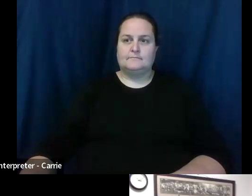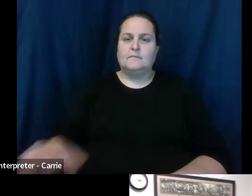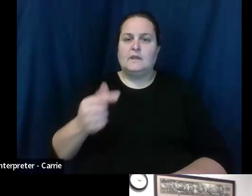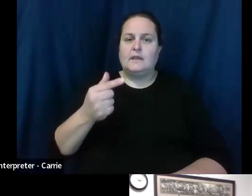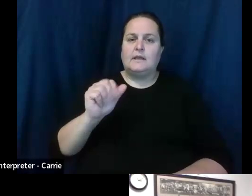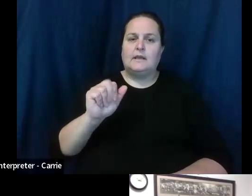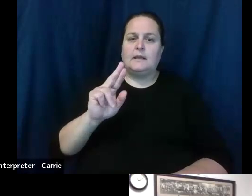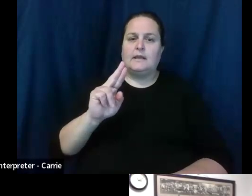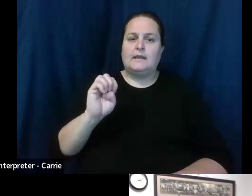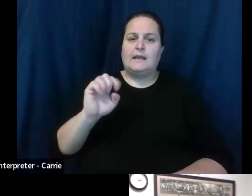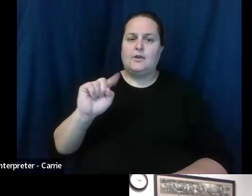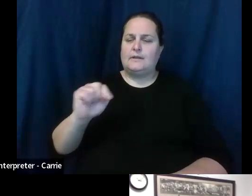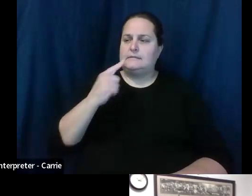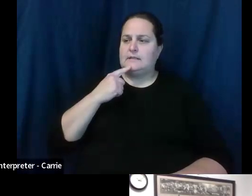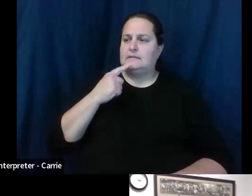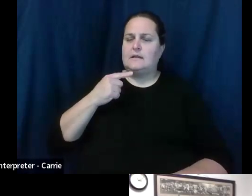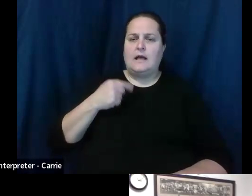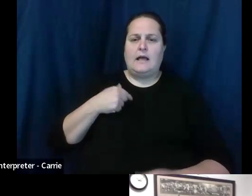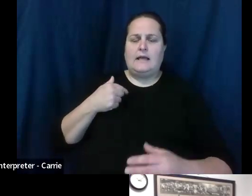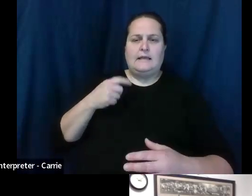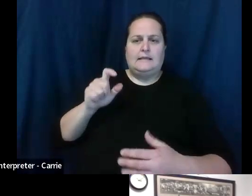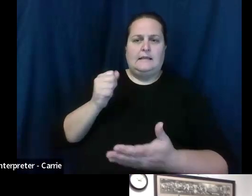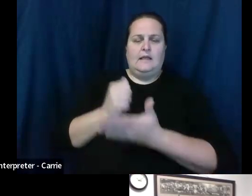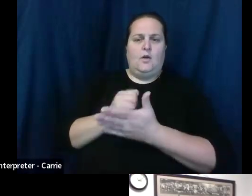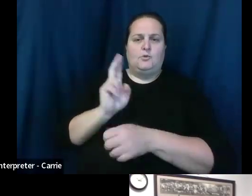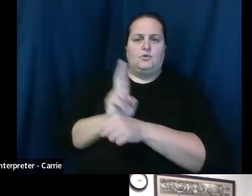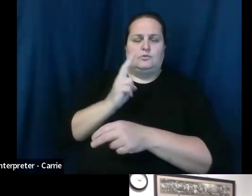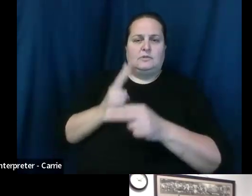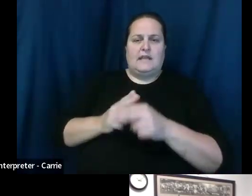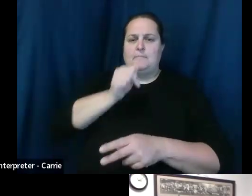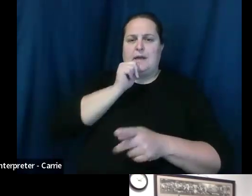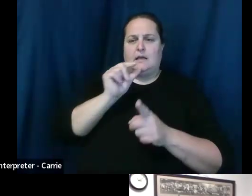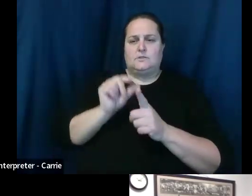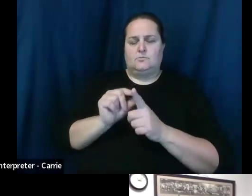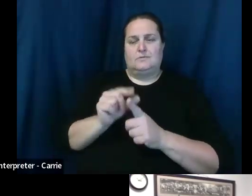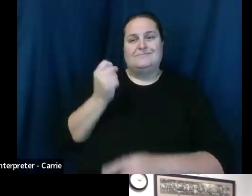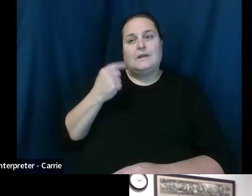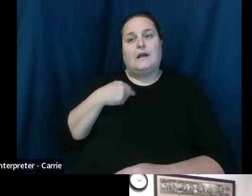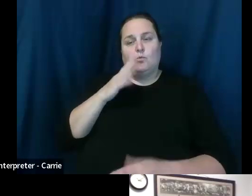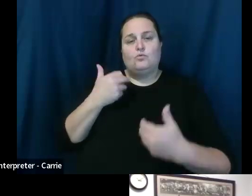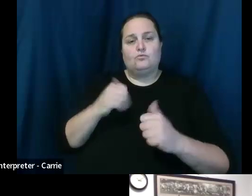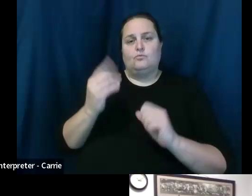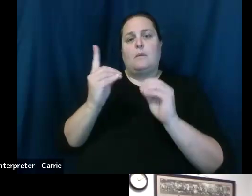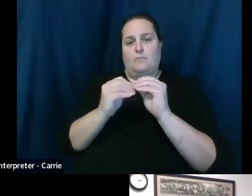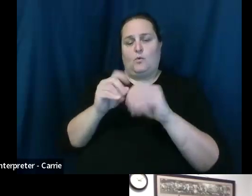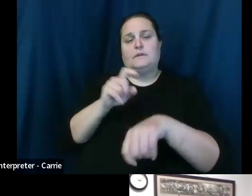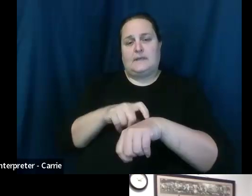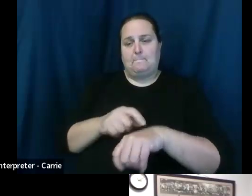Username and password, but I'm gonna try it one more time. Okay.